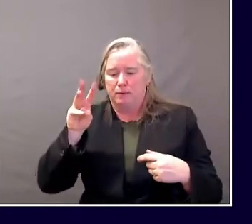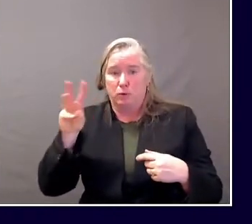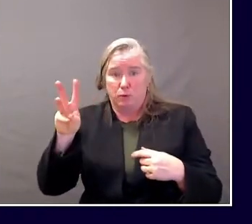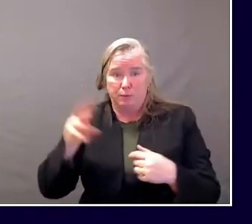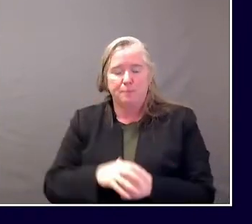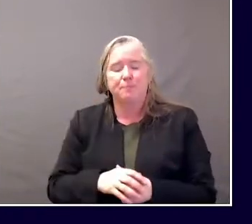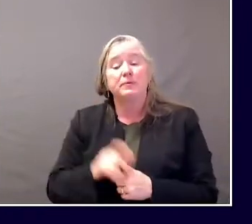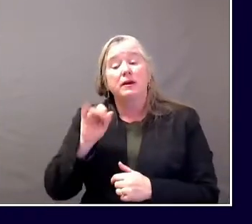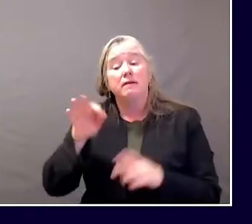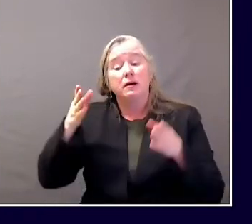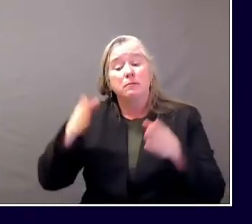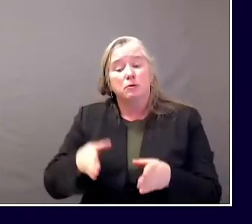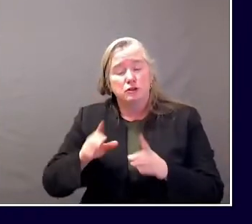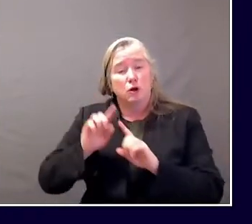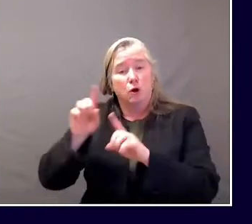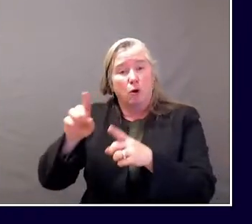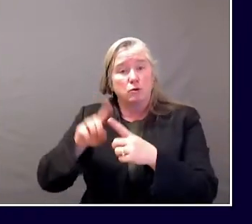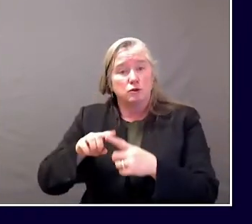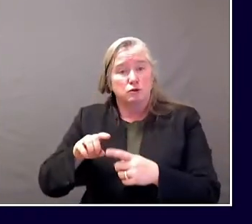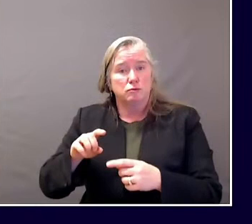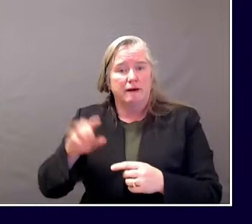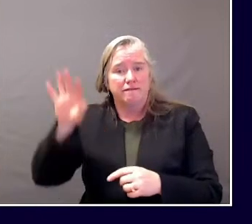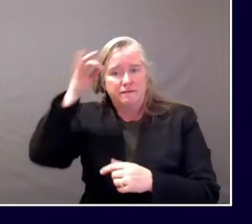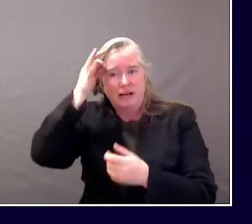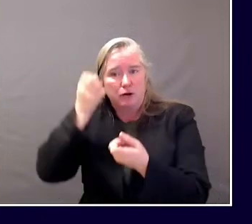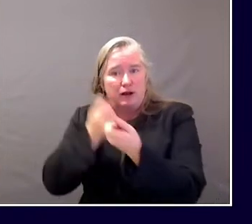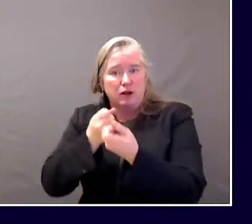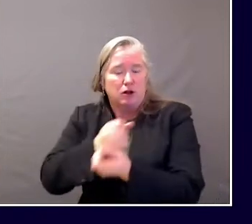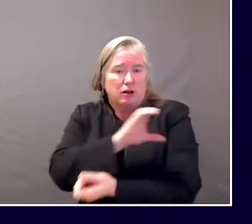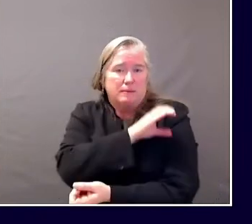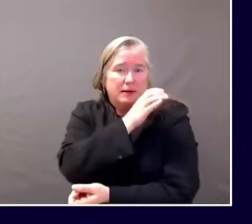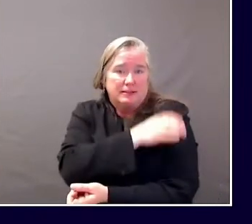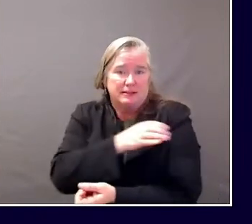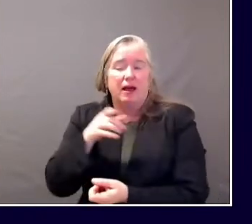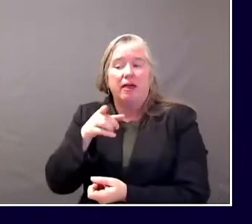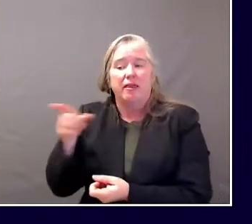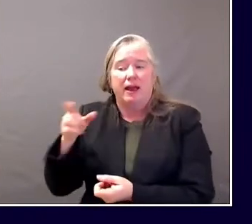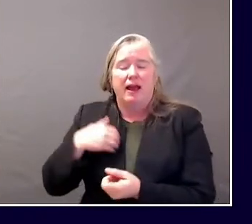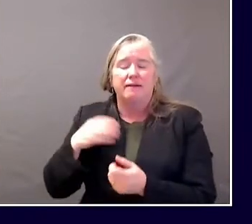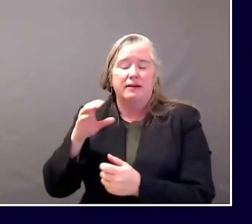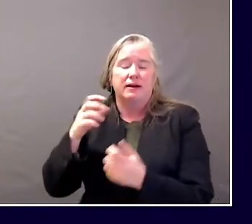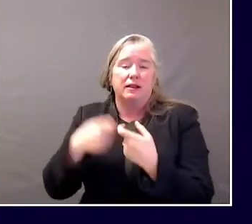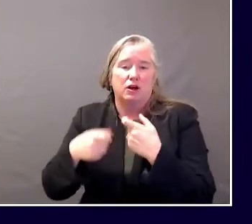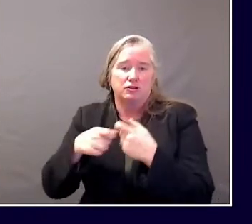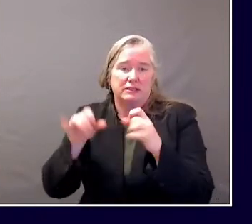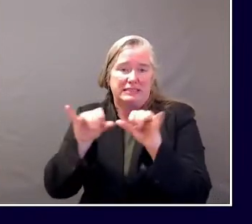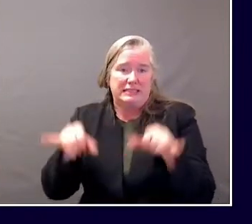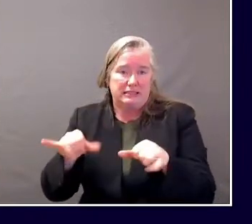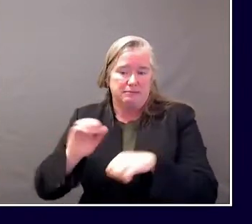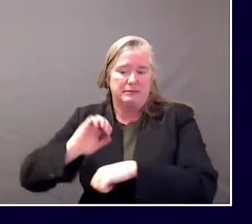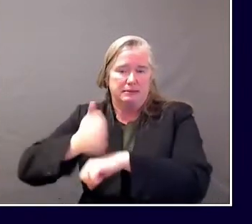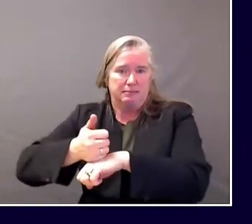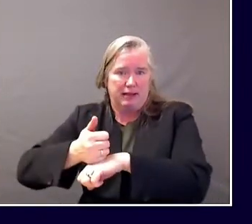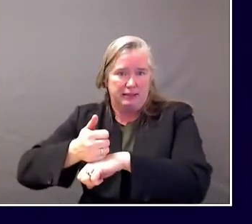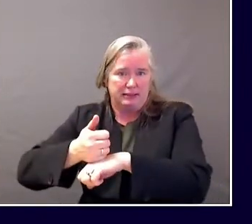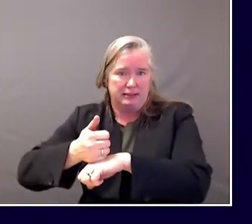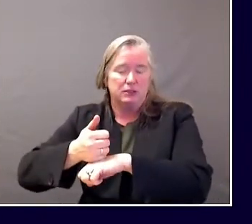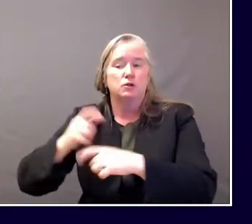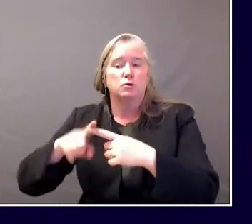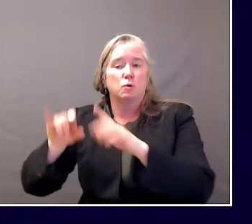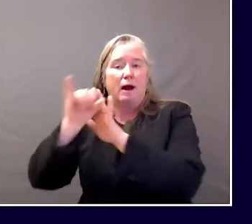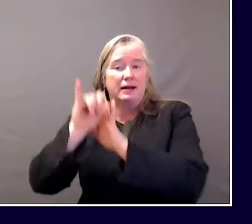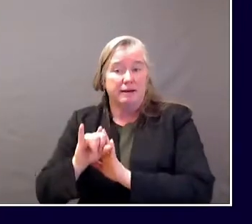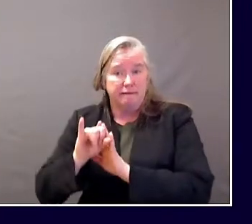health center, those places have electronic systems in place to be able to identify which of their